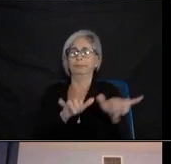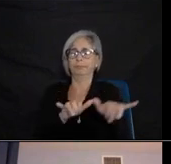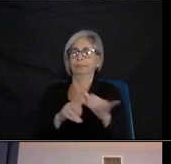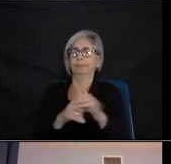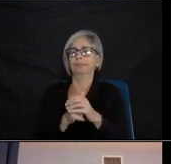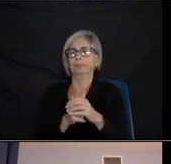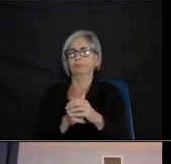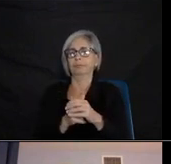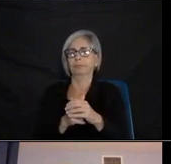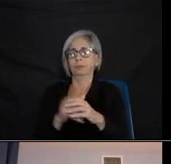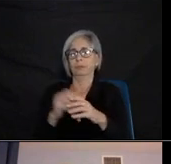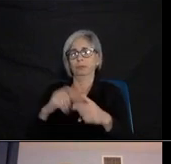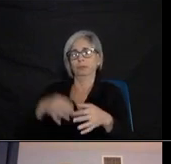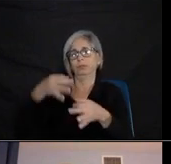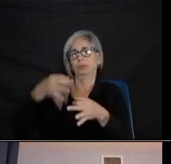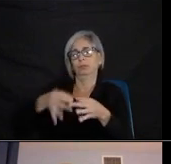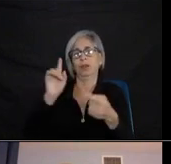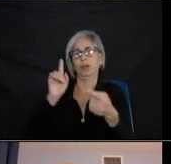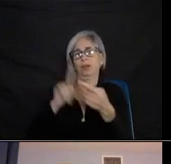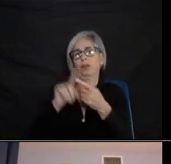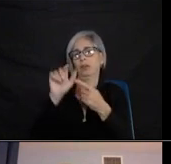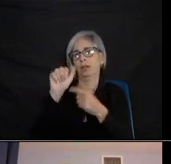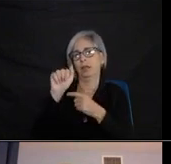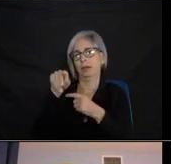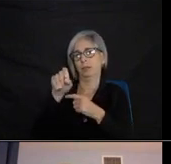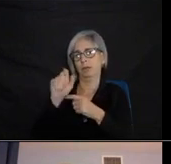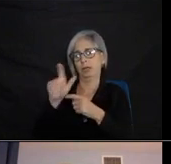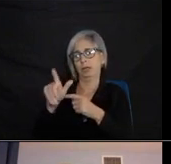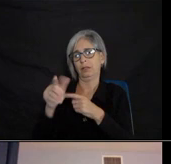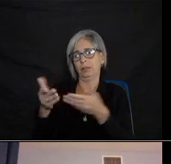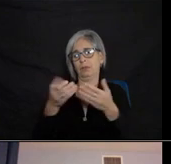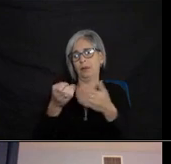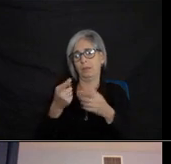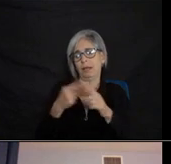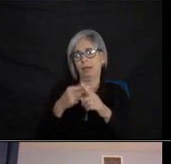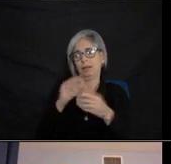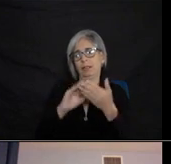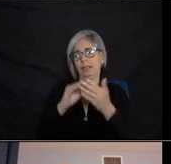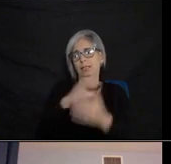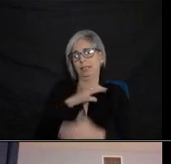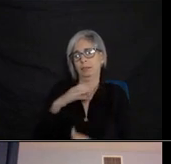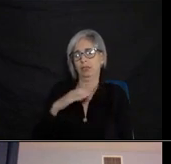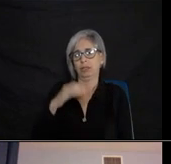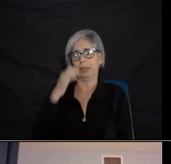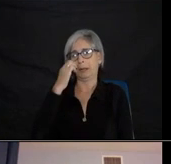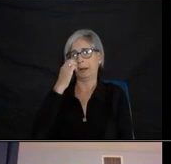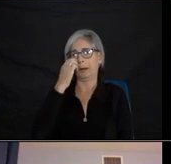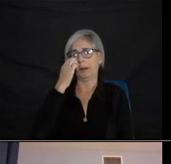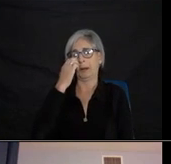table until appraisal is done and brought back to the city commission.